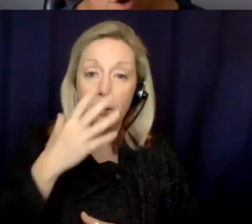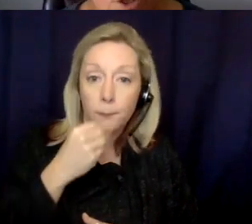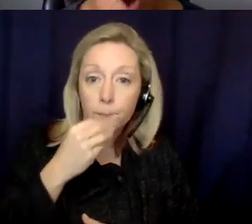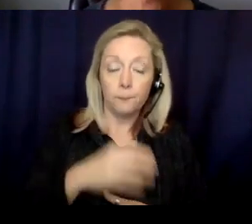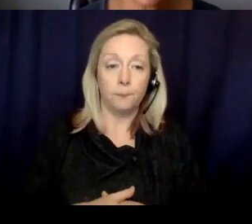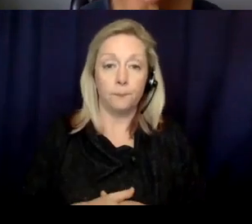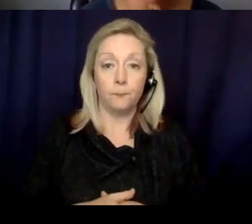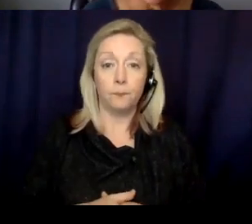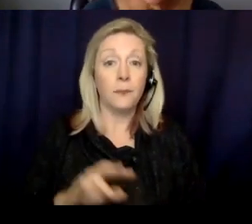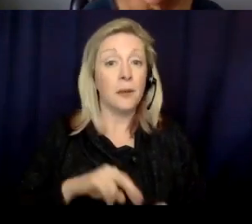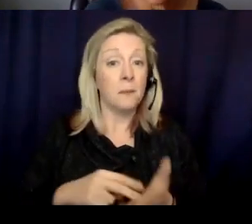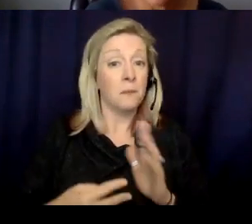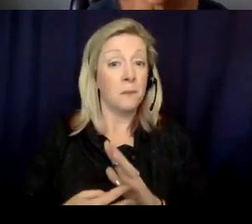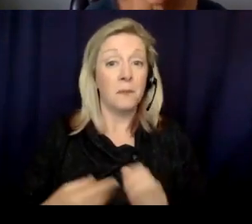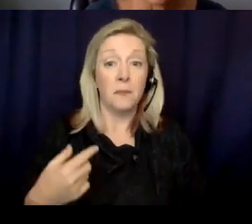our